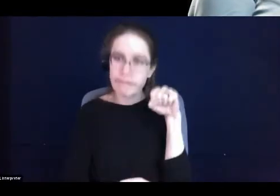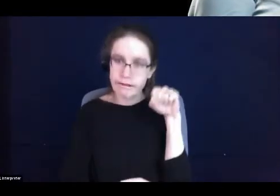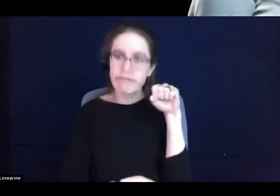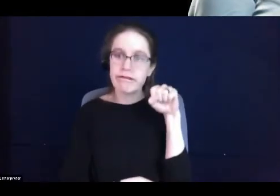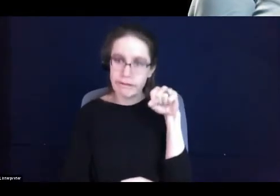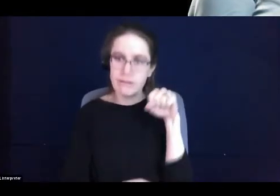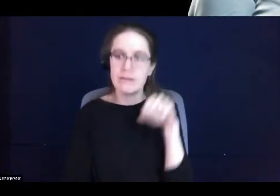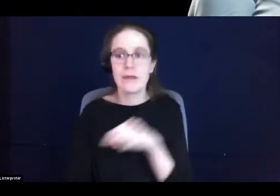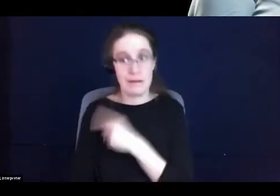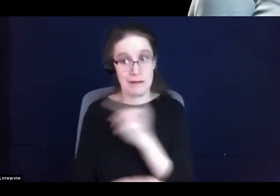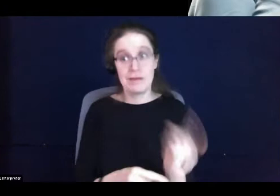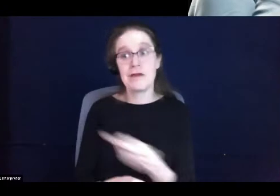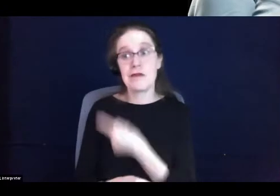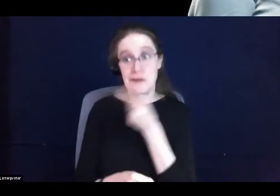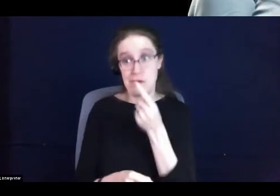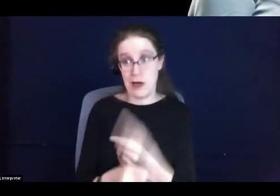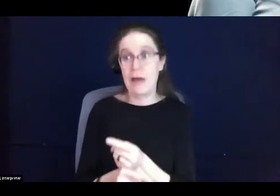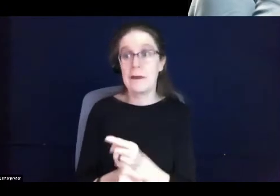Yeah, that's a good